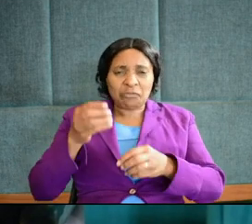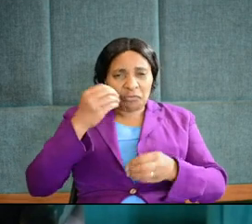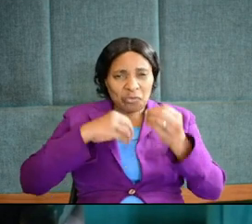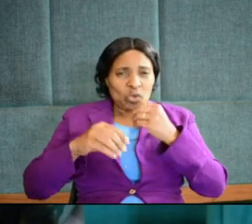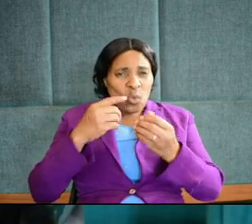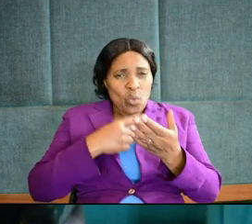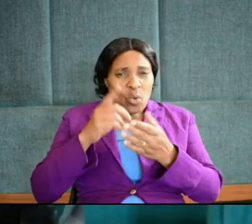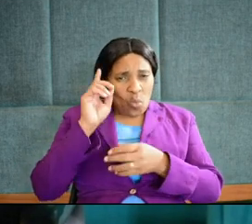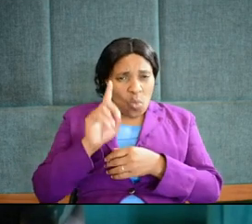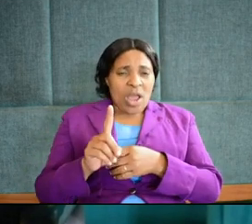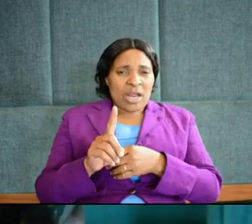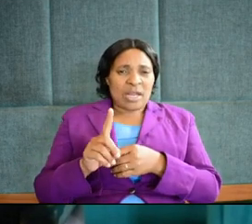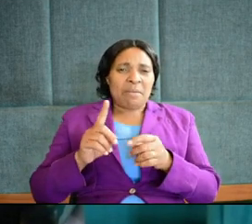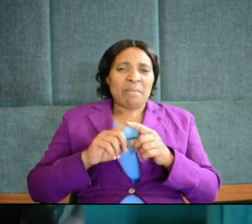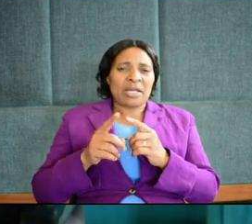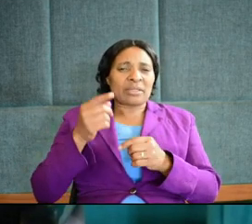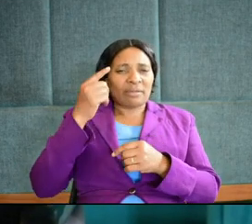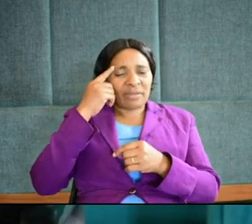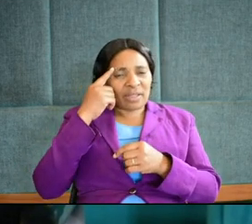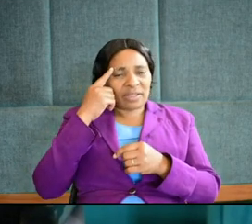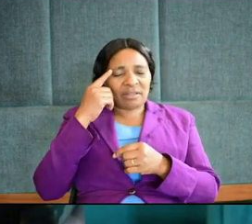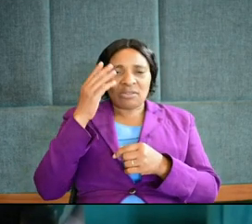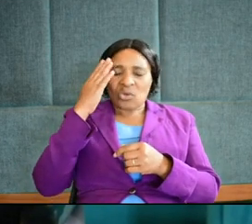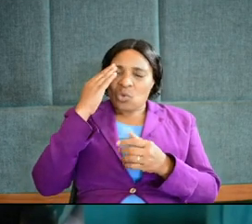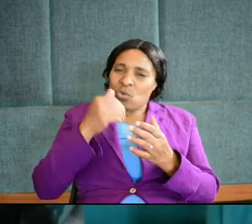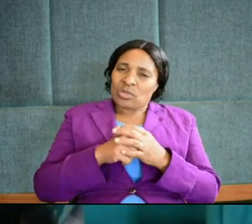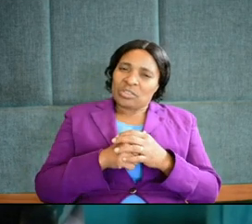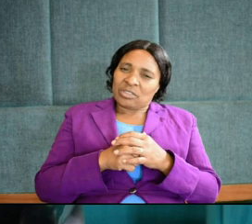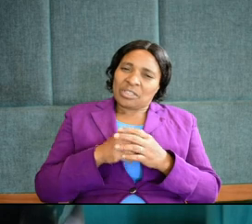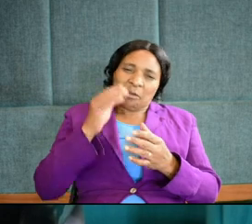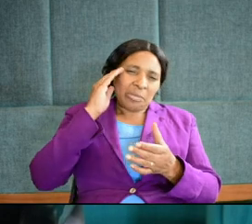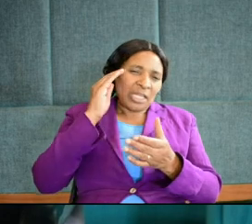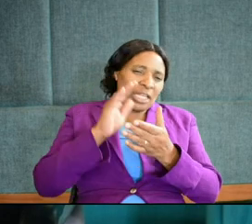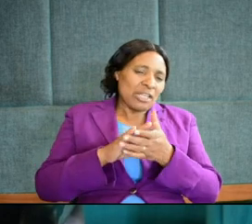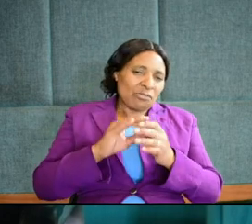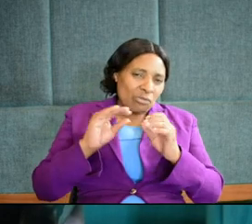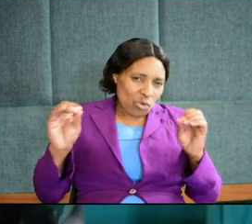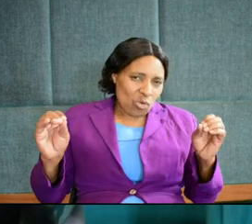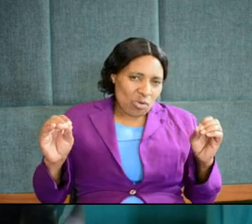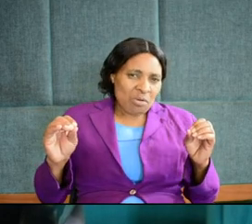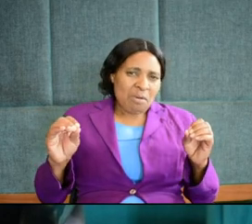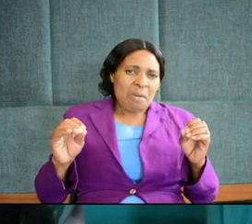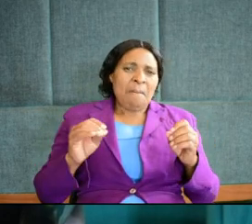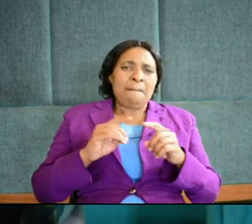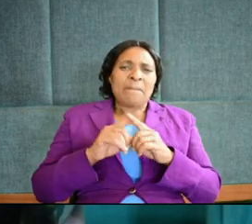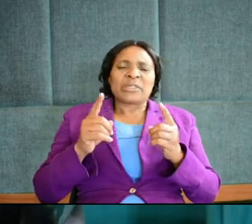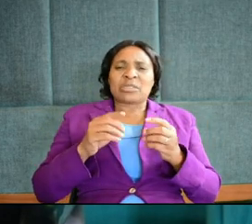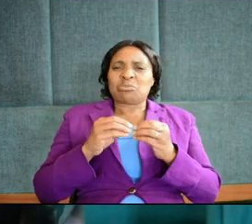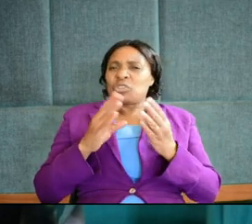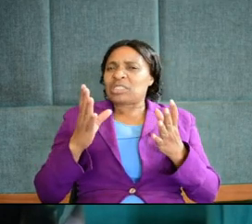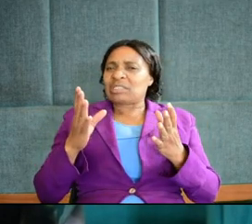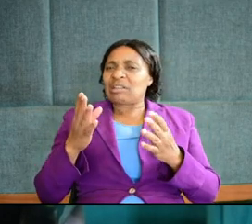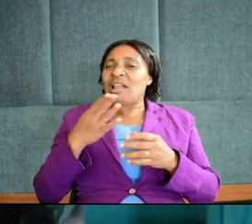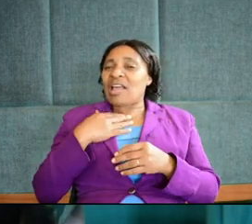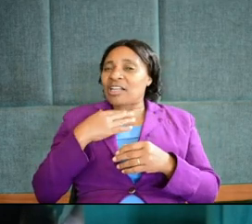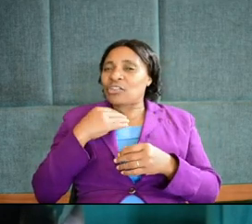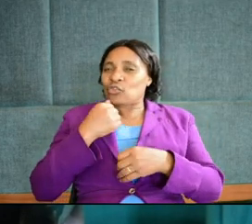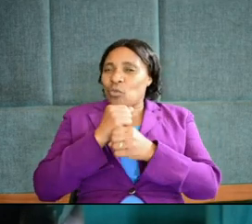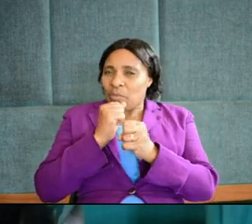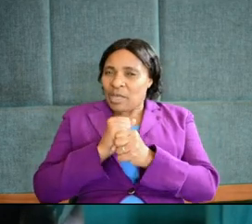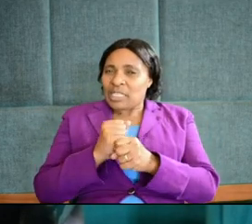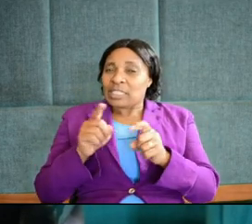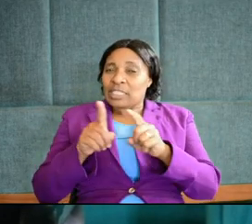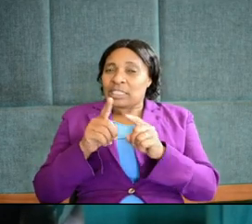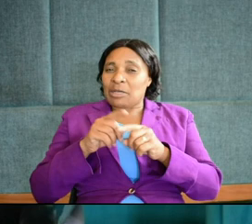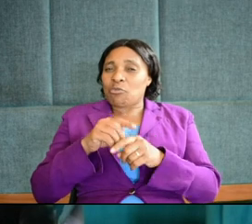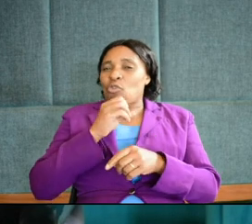Yeah? And we think that, you know, they did not believe, they did not, but would be most likely to make the same complaint if